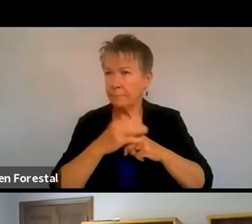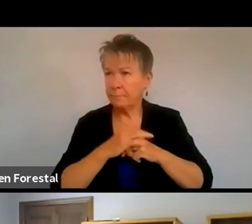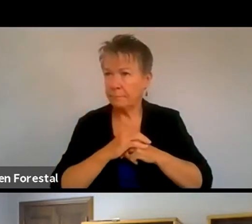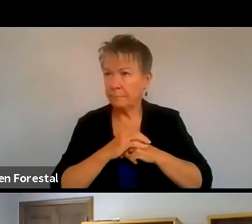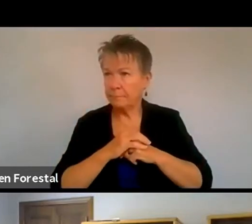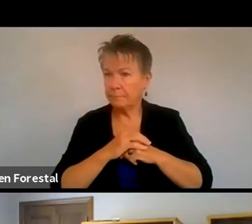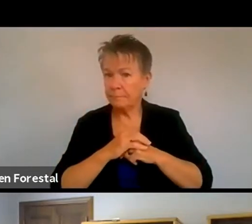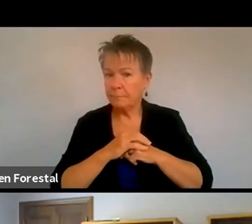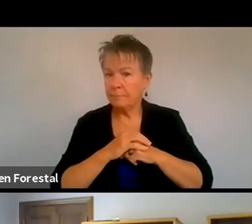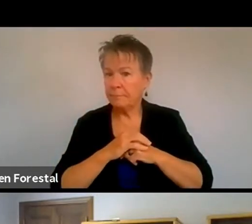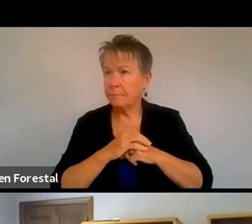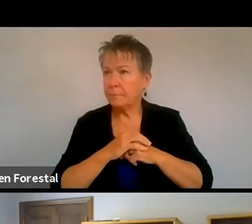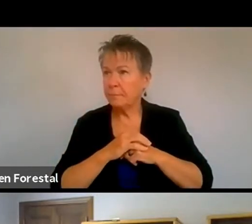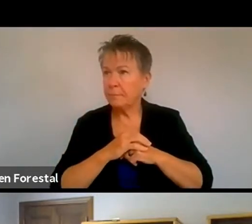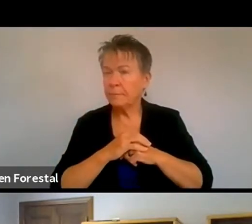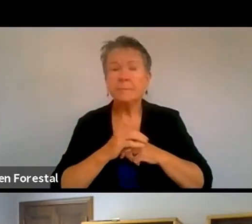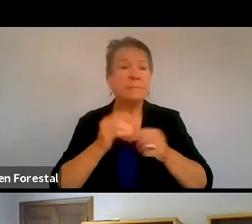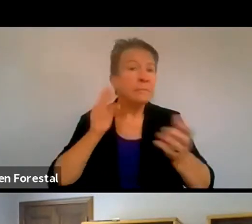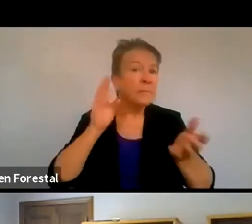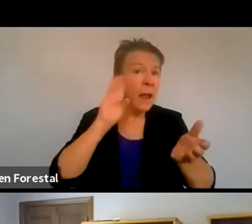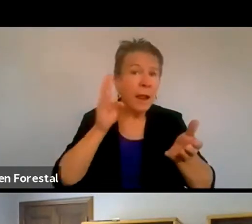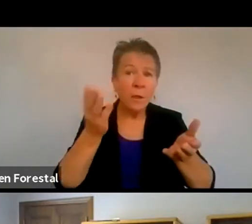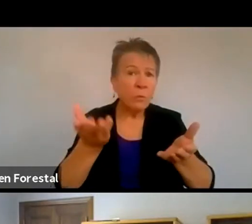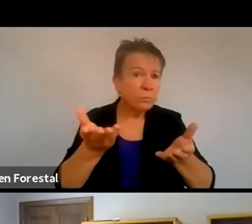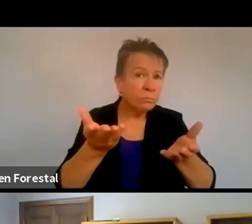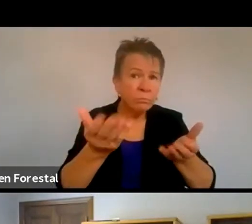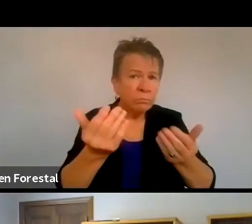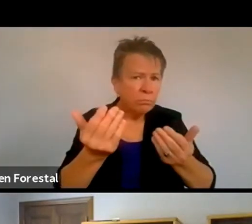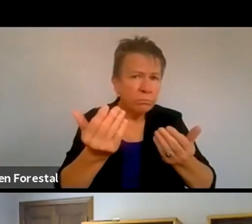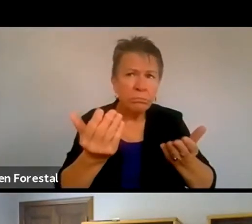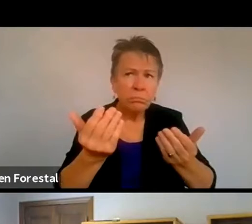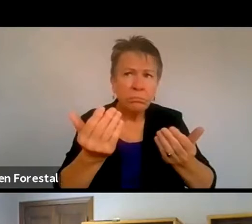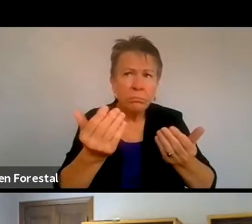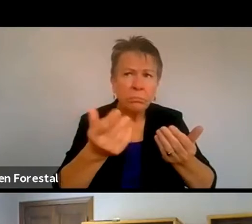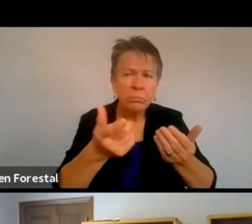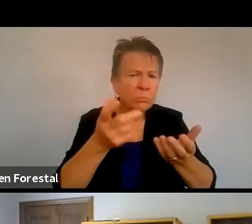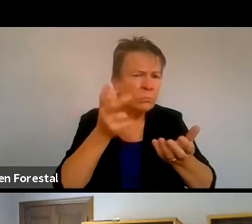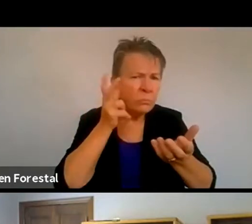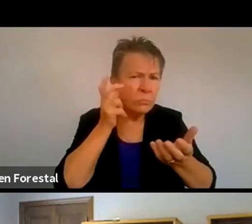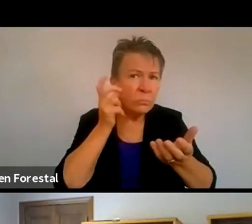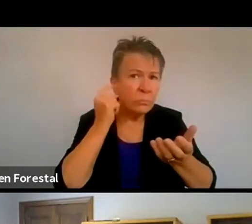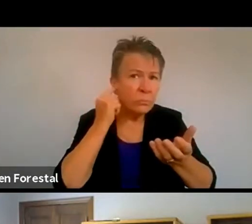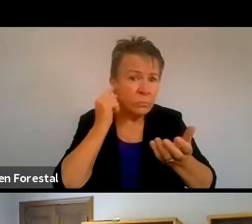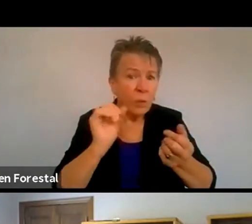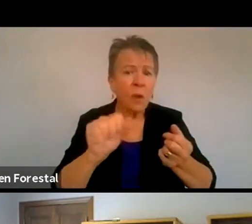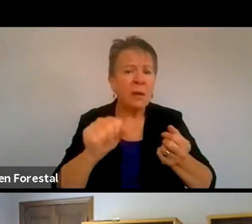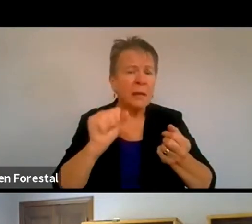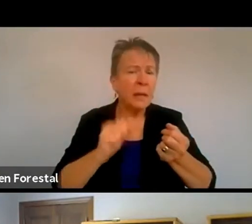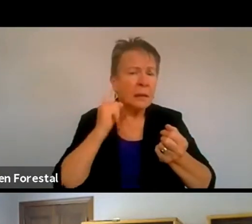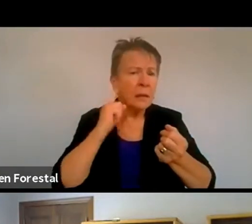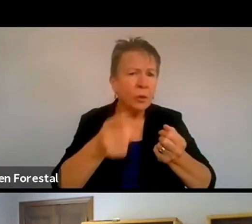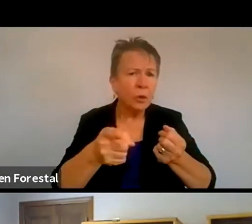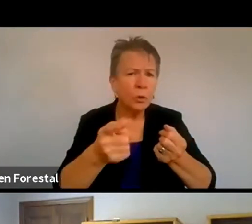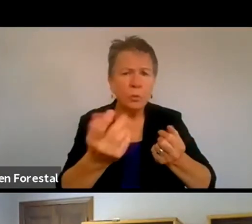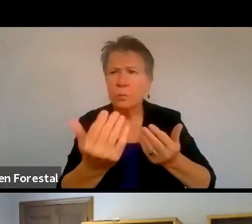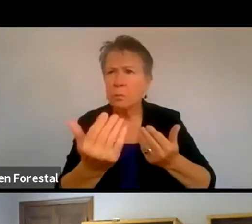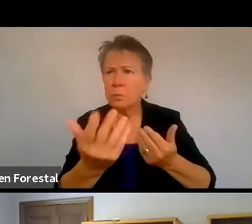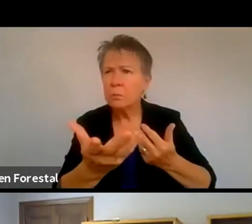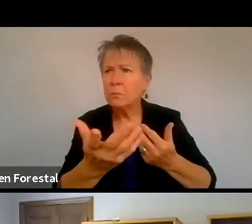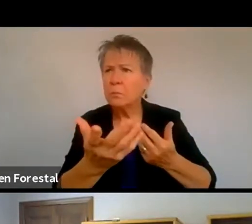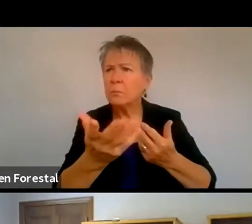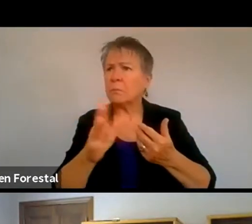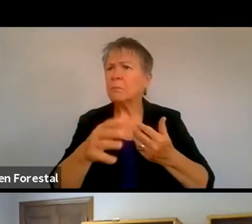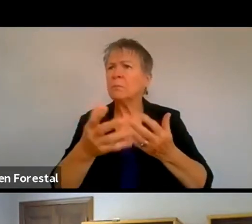Hi, Daniel. Hey, Governor, can you hear me? I sure can. Hey, so with contact tracing, how